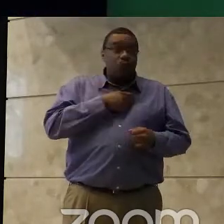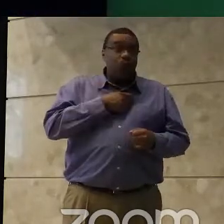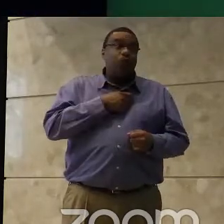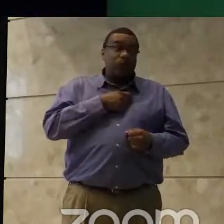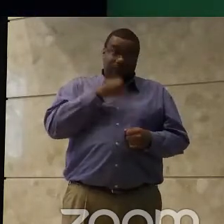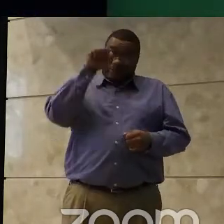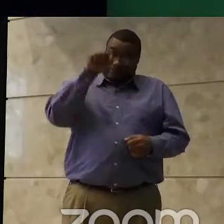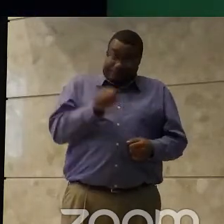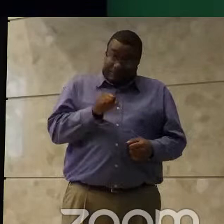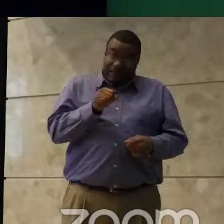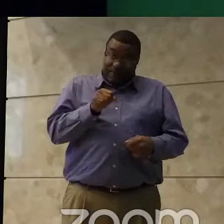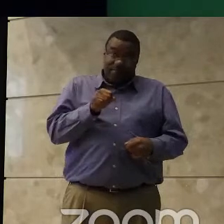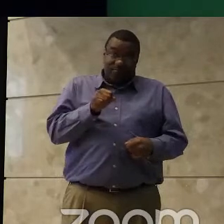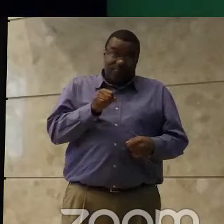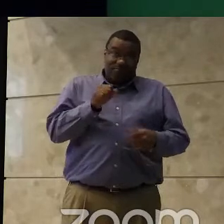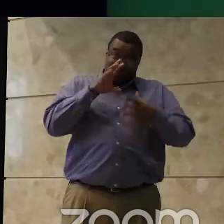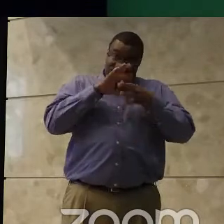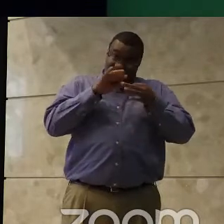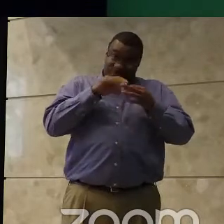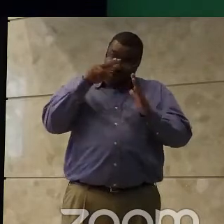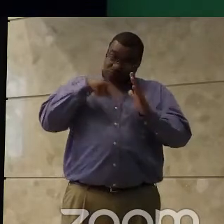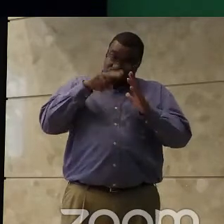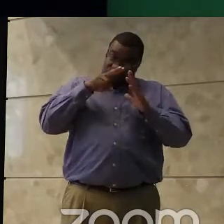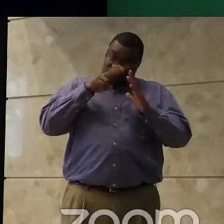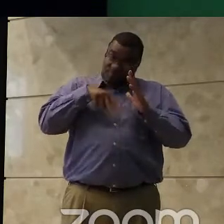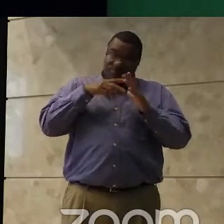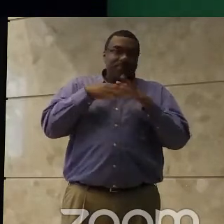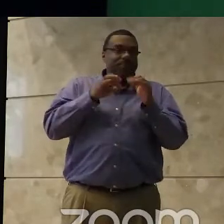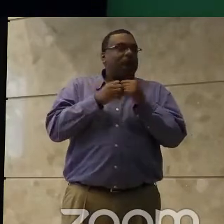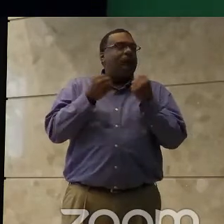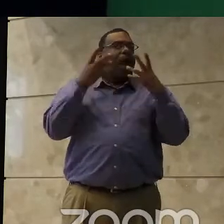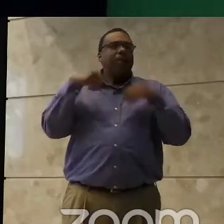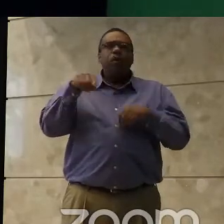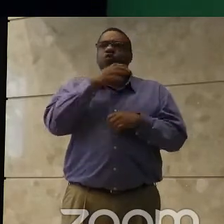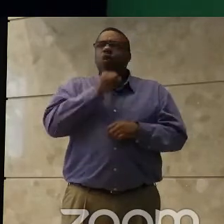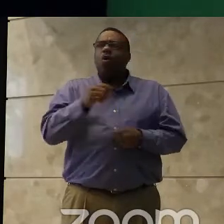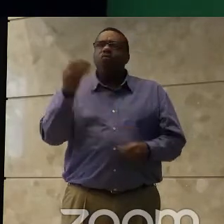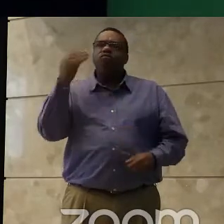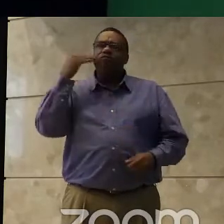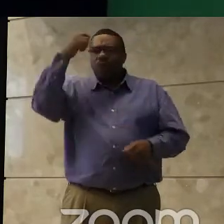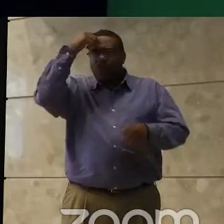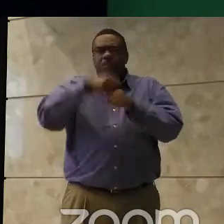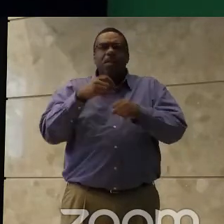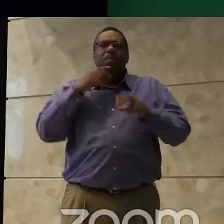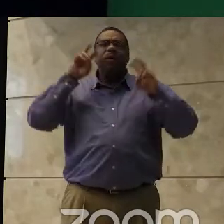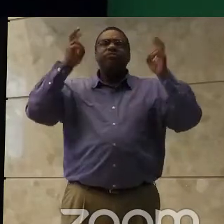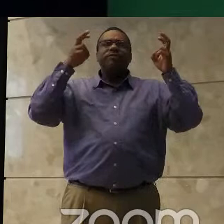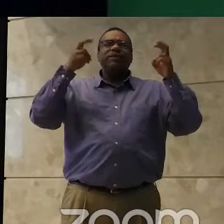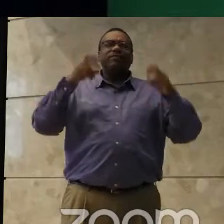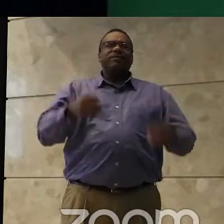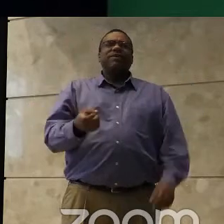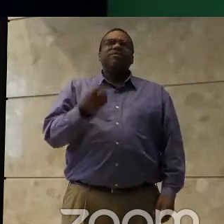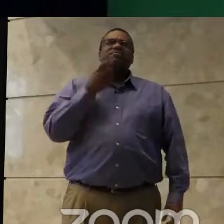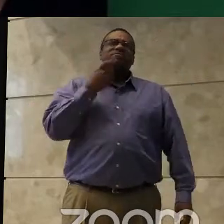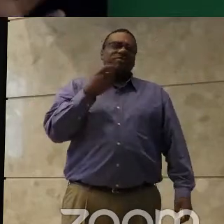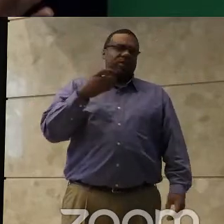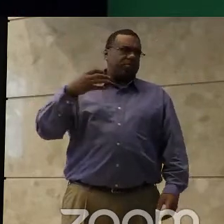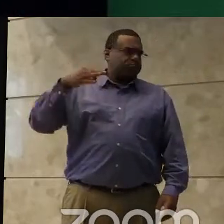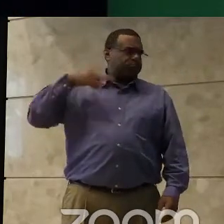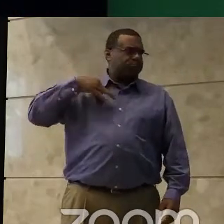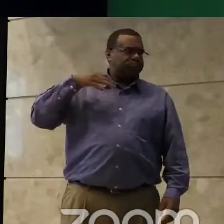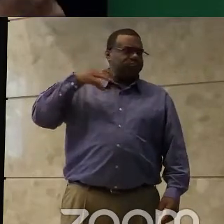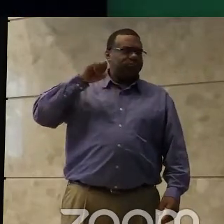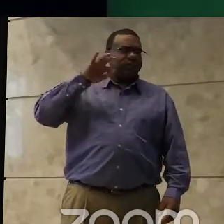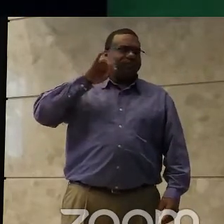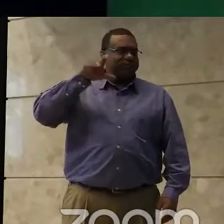a story. We like that. How many of you are old enough to remember Steel Magnolias with Dolly Parton? Remember, at some